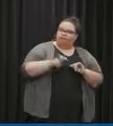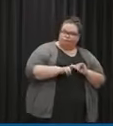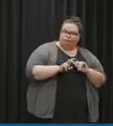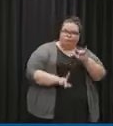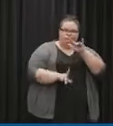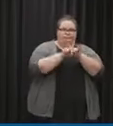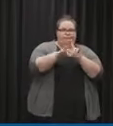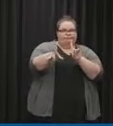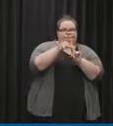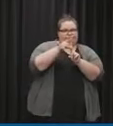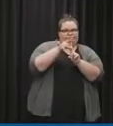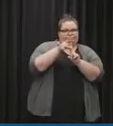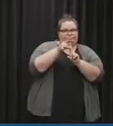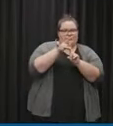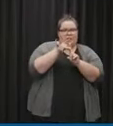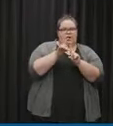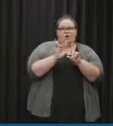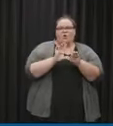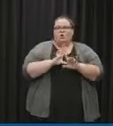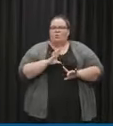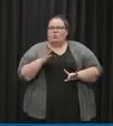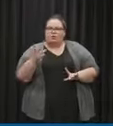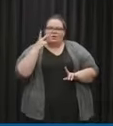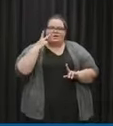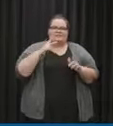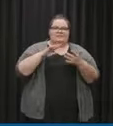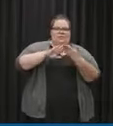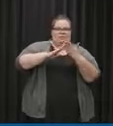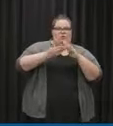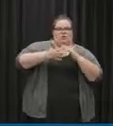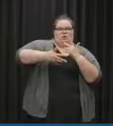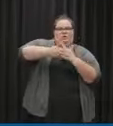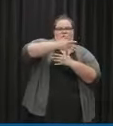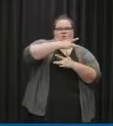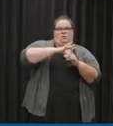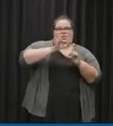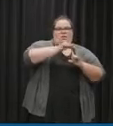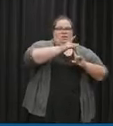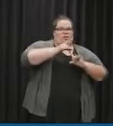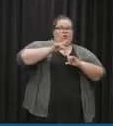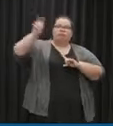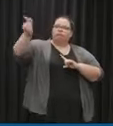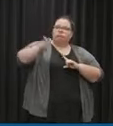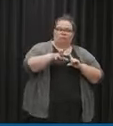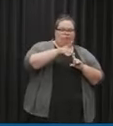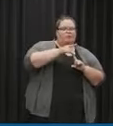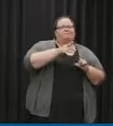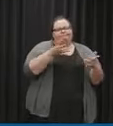province. What we don't want to see is we don't want to see community transmission. We don't want to see cases